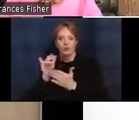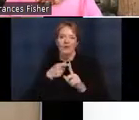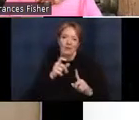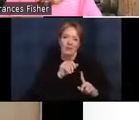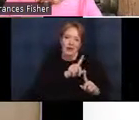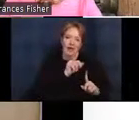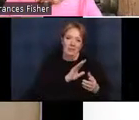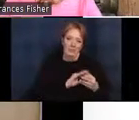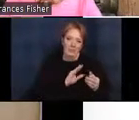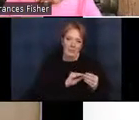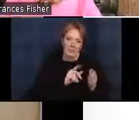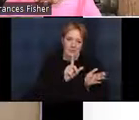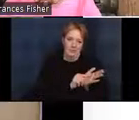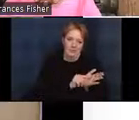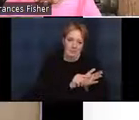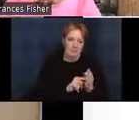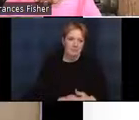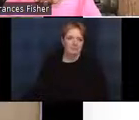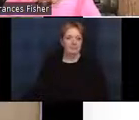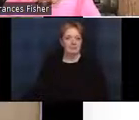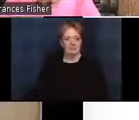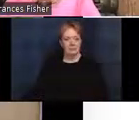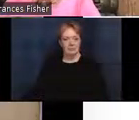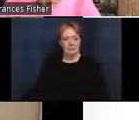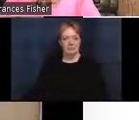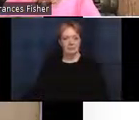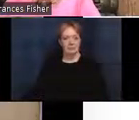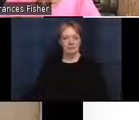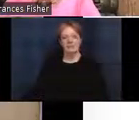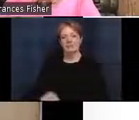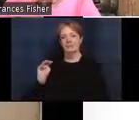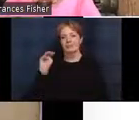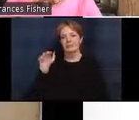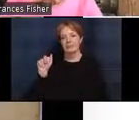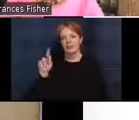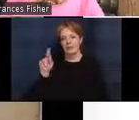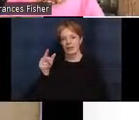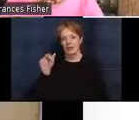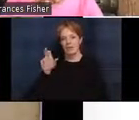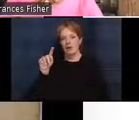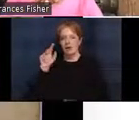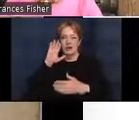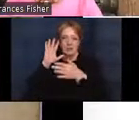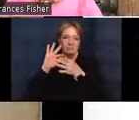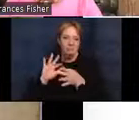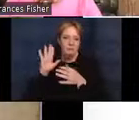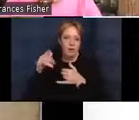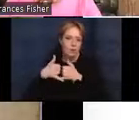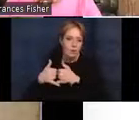I think she Margaret's going to get into some of her awards and